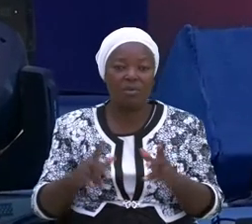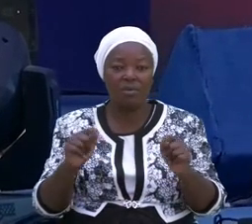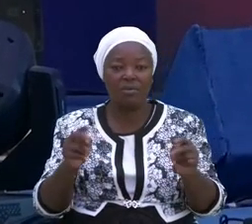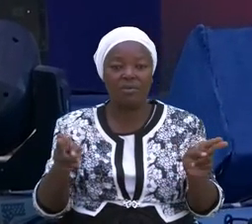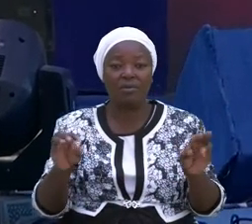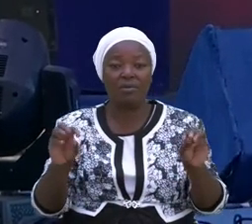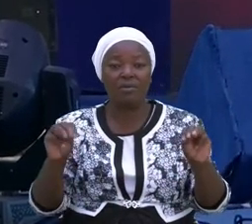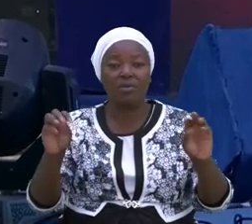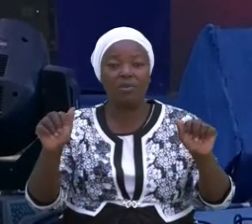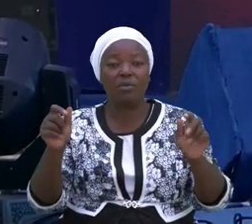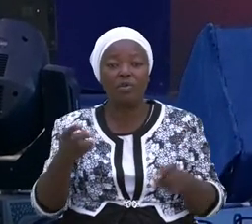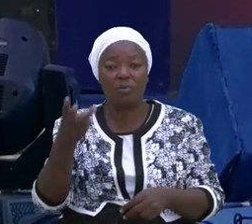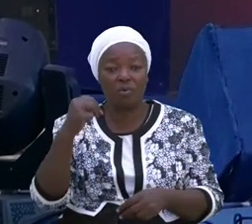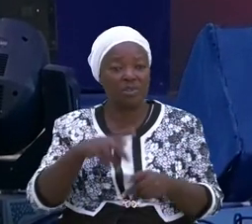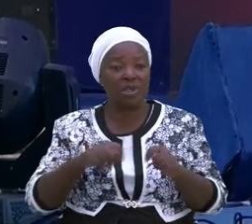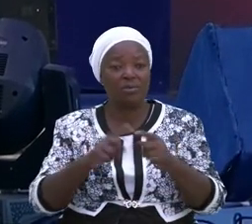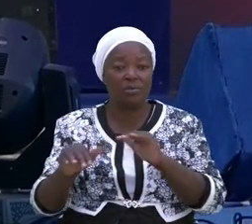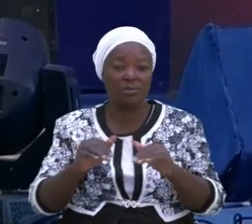was trying to do